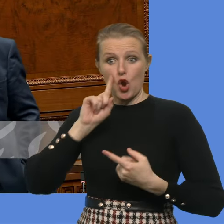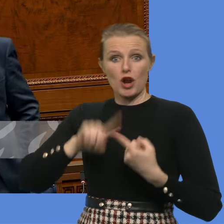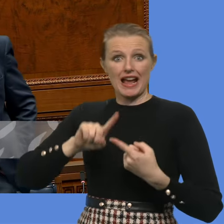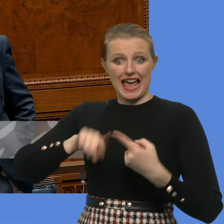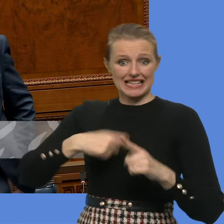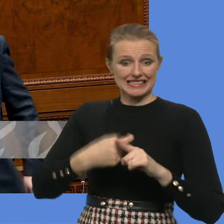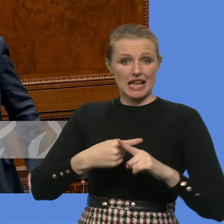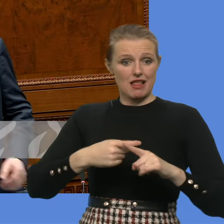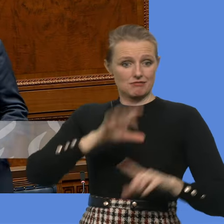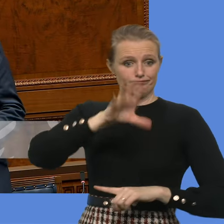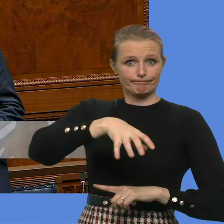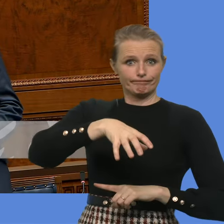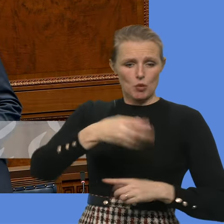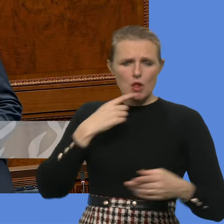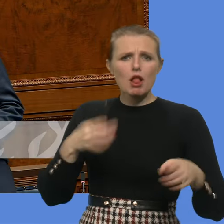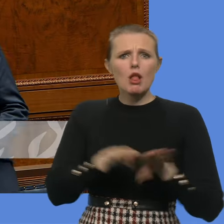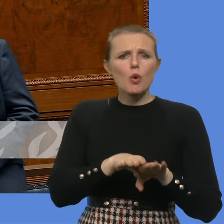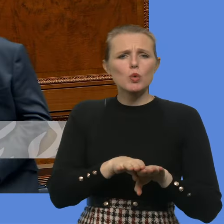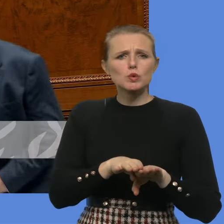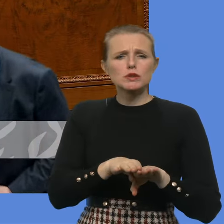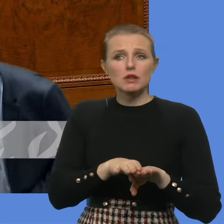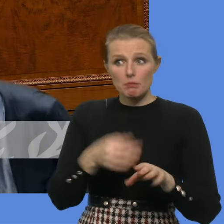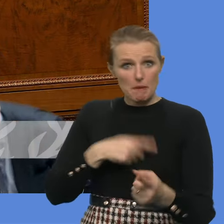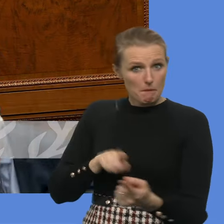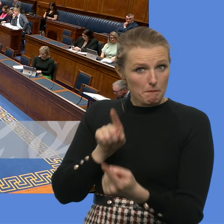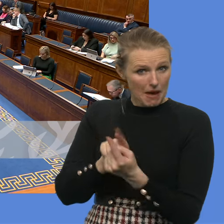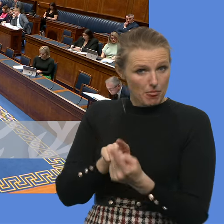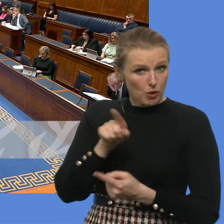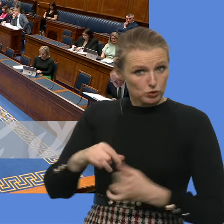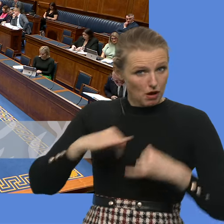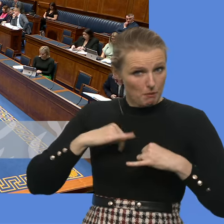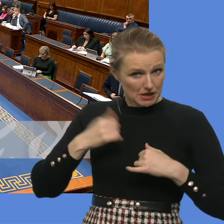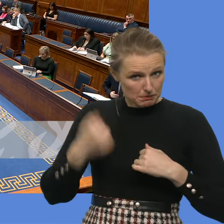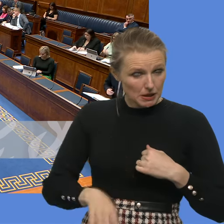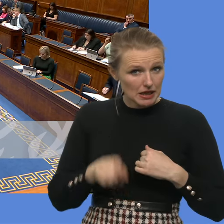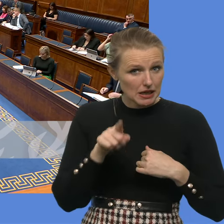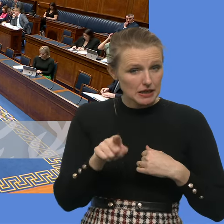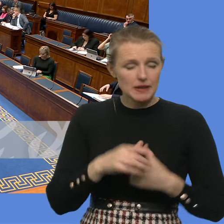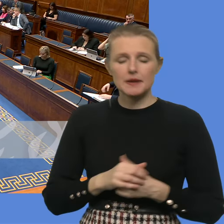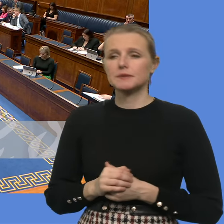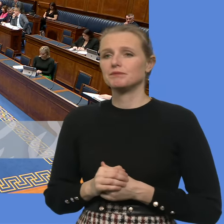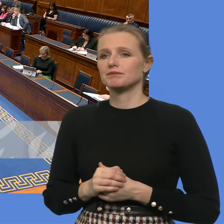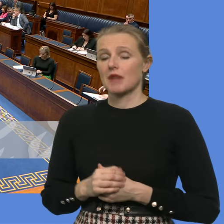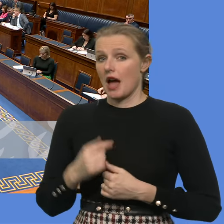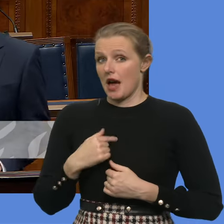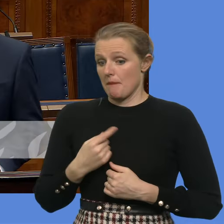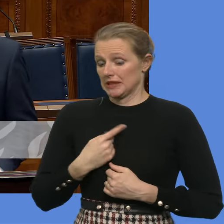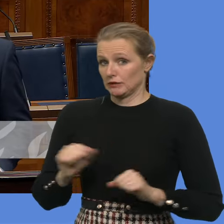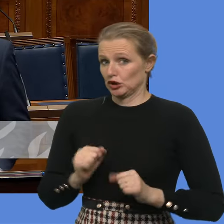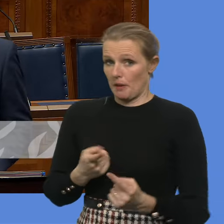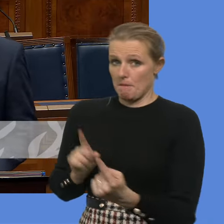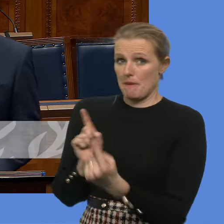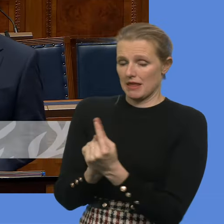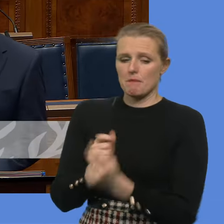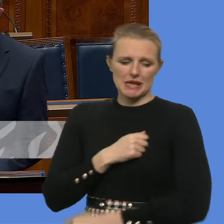site later this year, and if he has directly met them personally. Minister. Well, I haven't directly met him, but